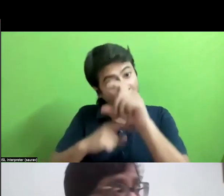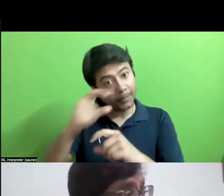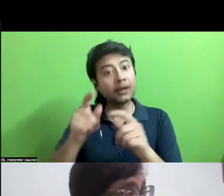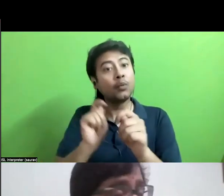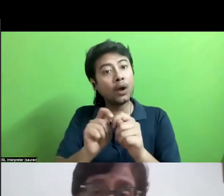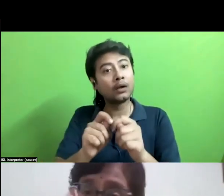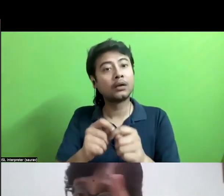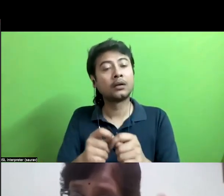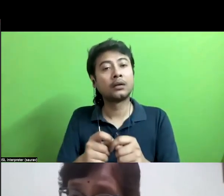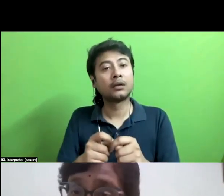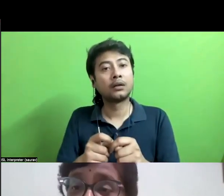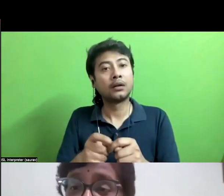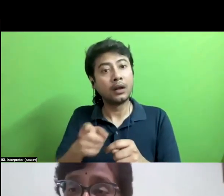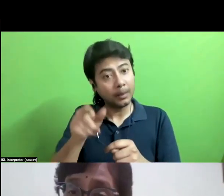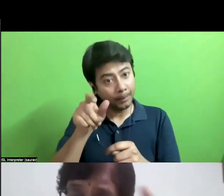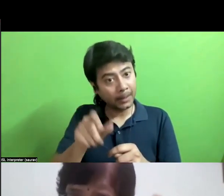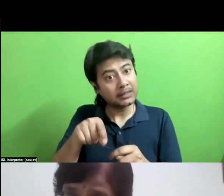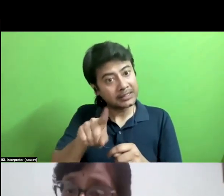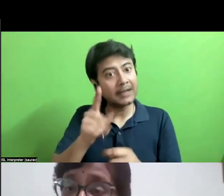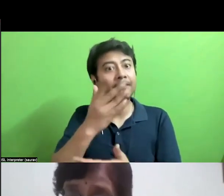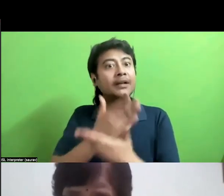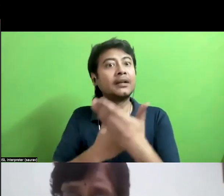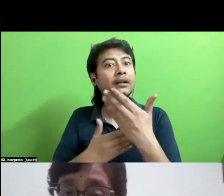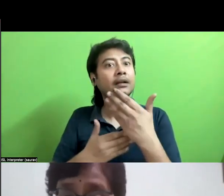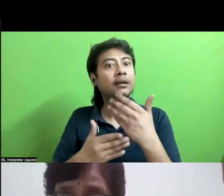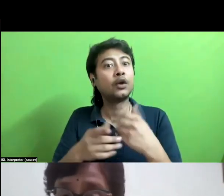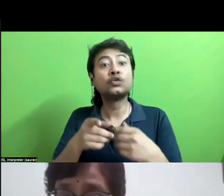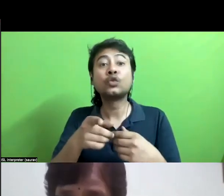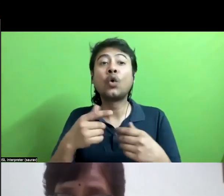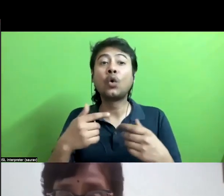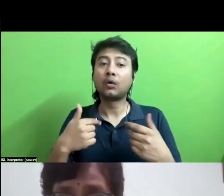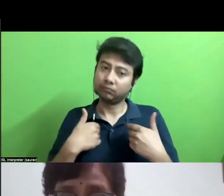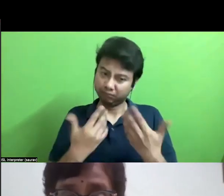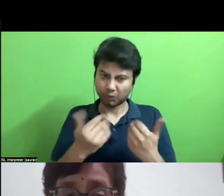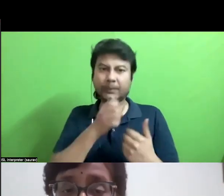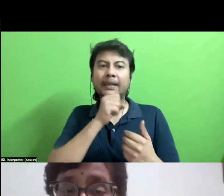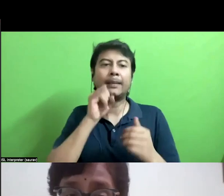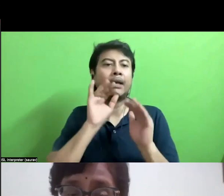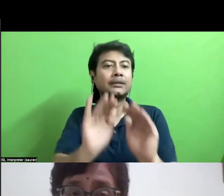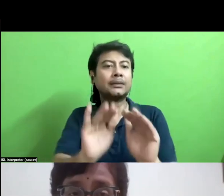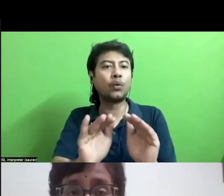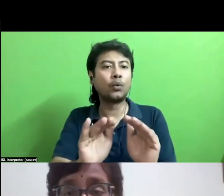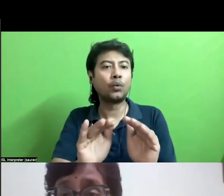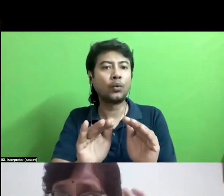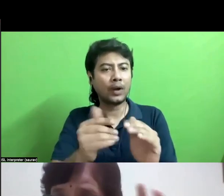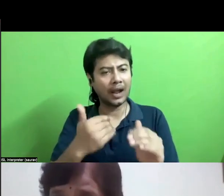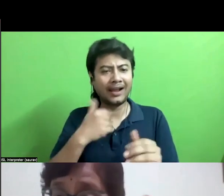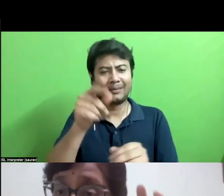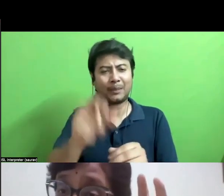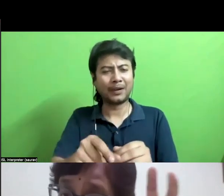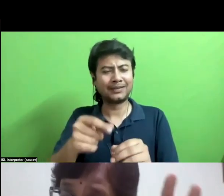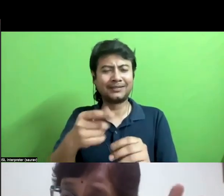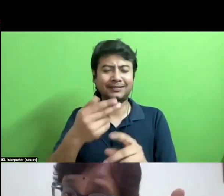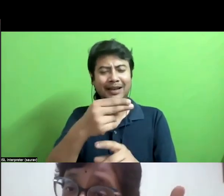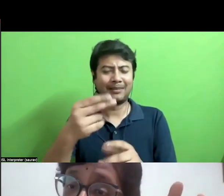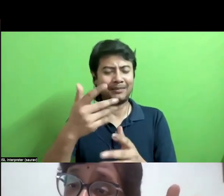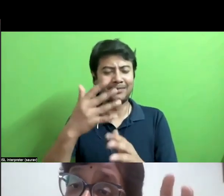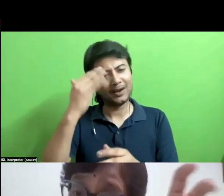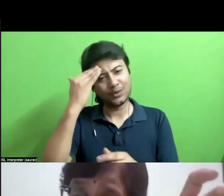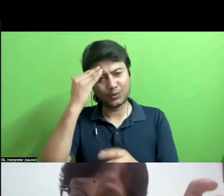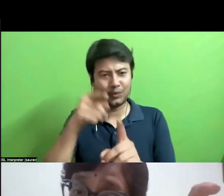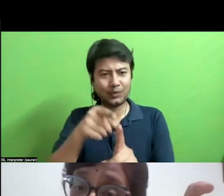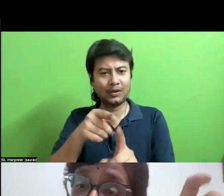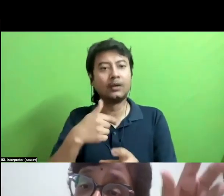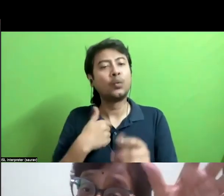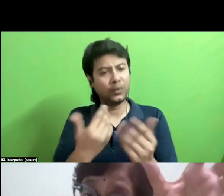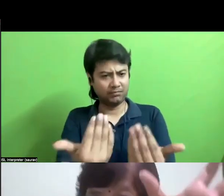they can get buy-in, or we can work with you closely. I know who this person is. And can we, if you want, we can work